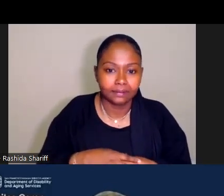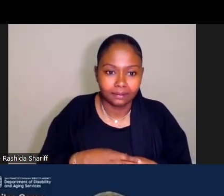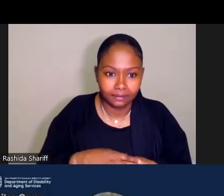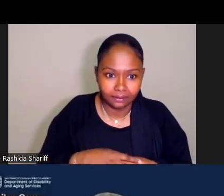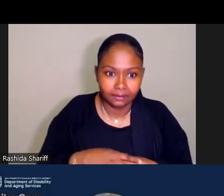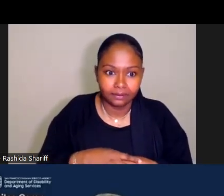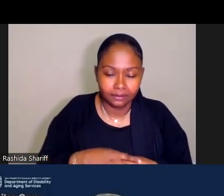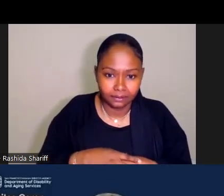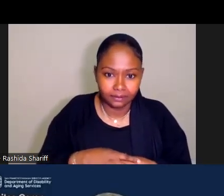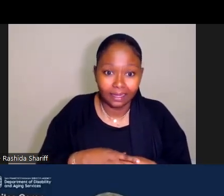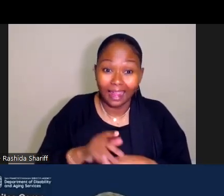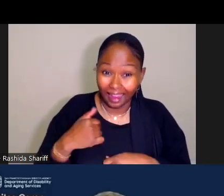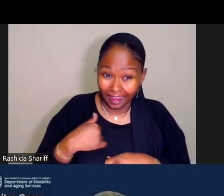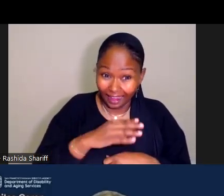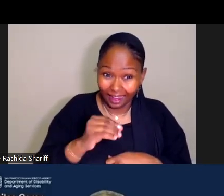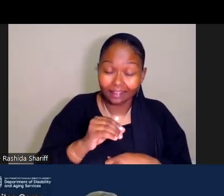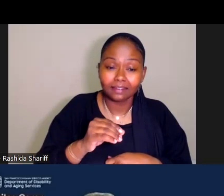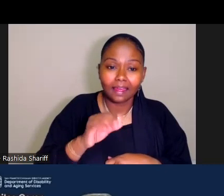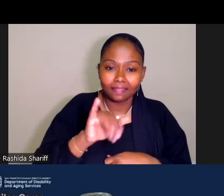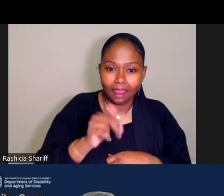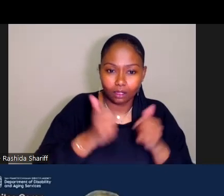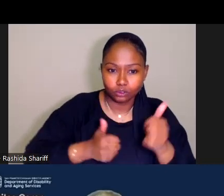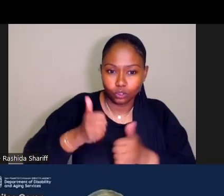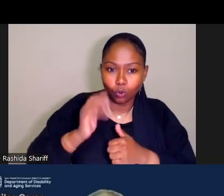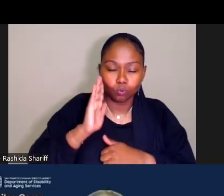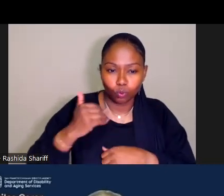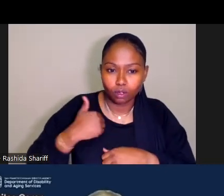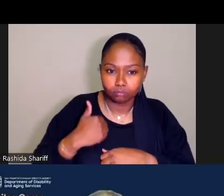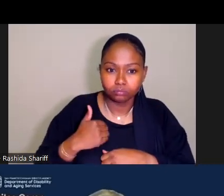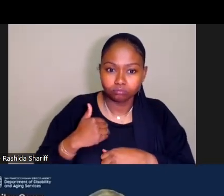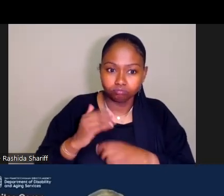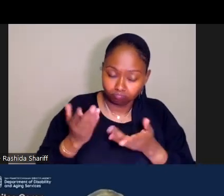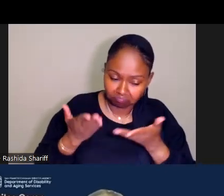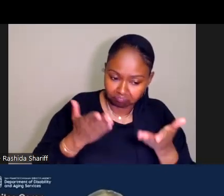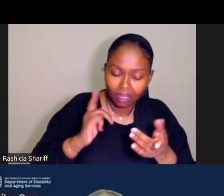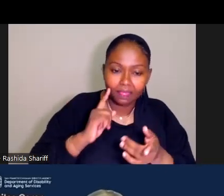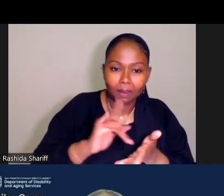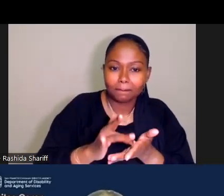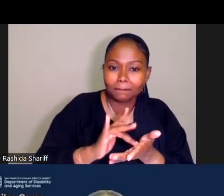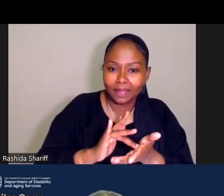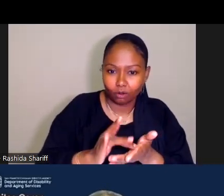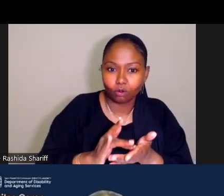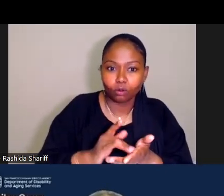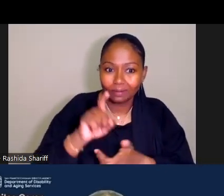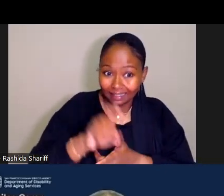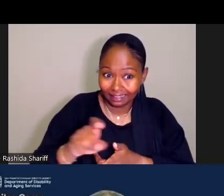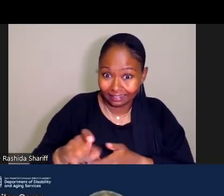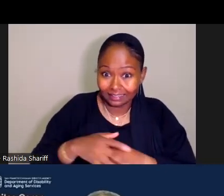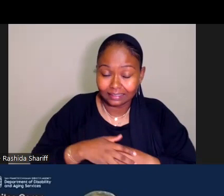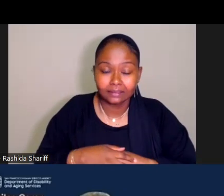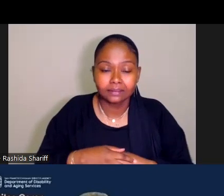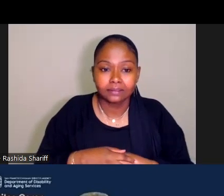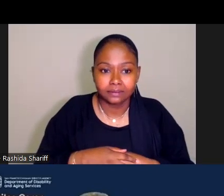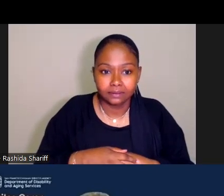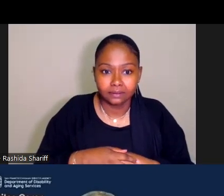receive the medical attention that they need, which in many instances can improve their decisional ability, which in turn